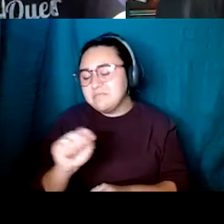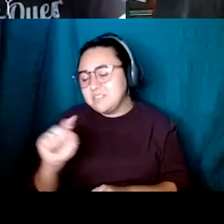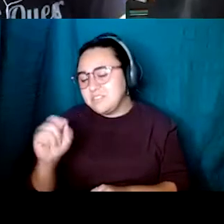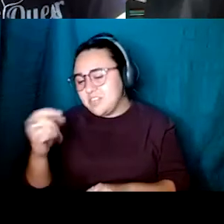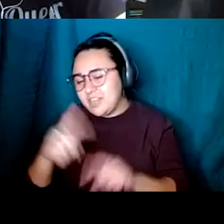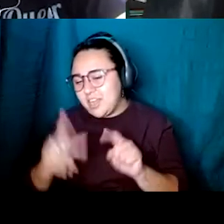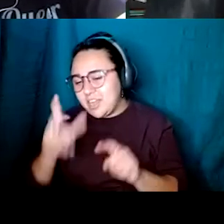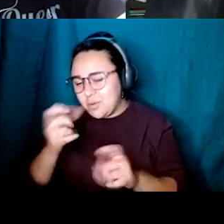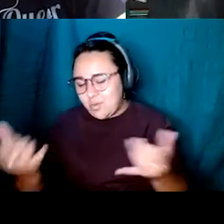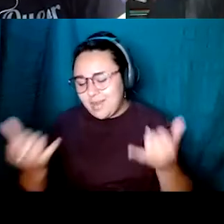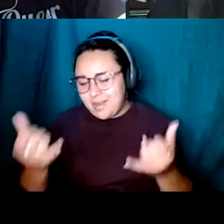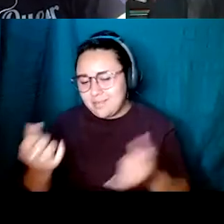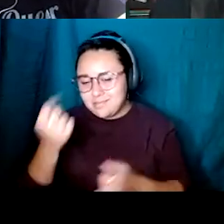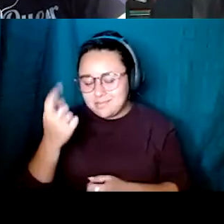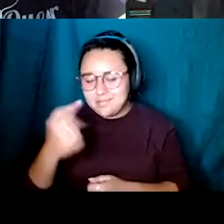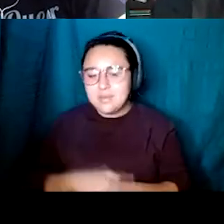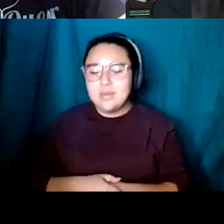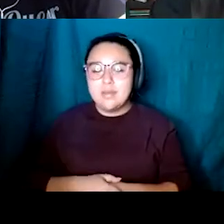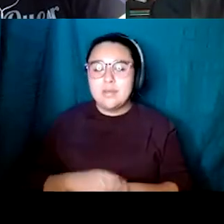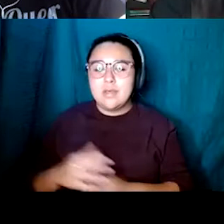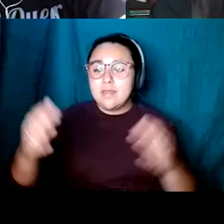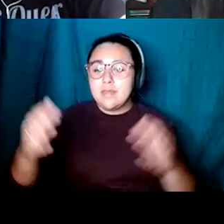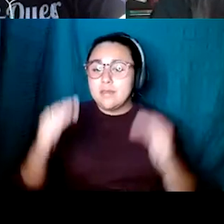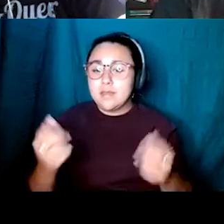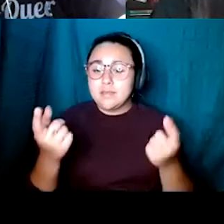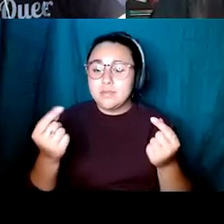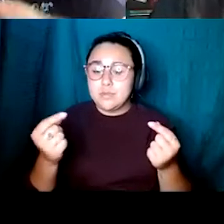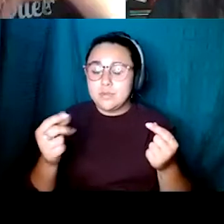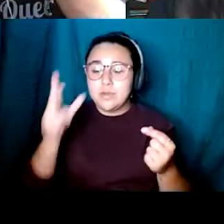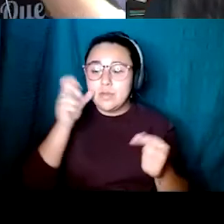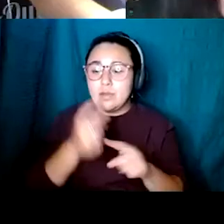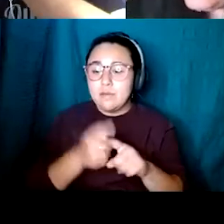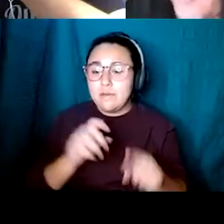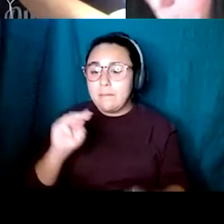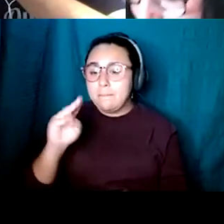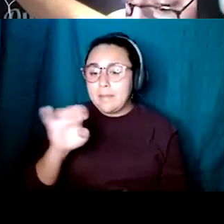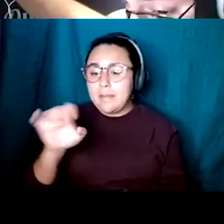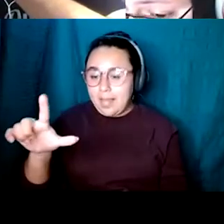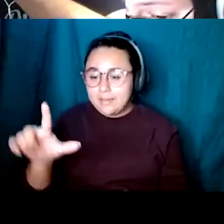now. And next we're gonna hear from Miguel.